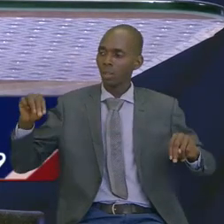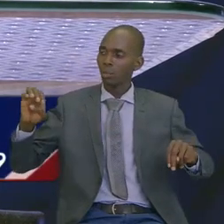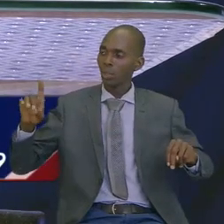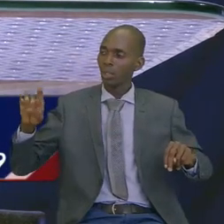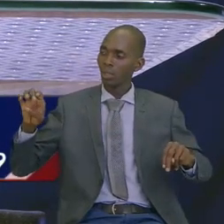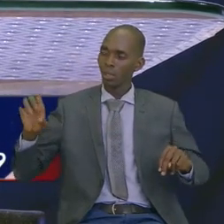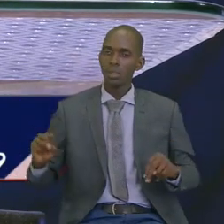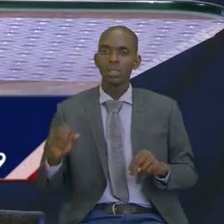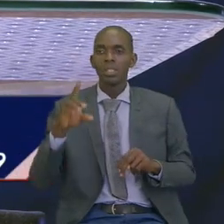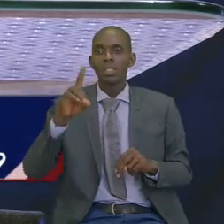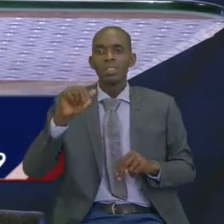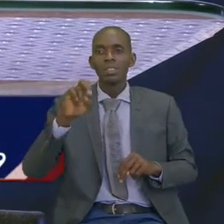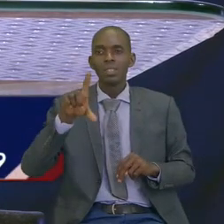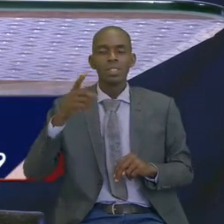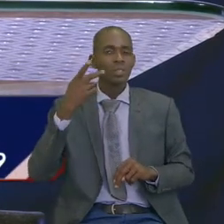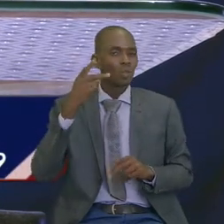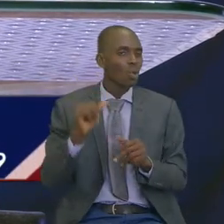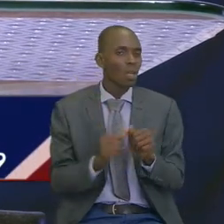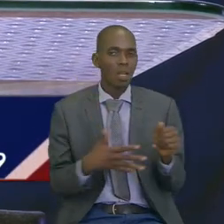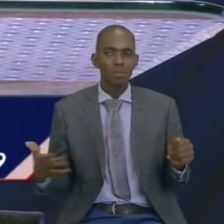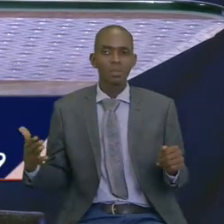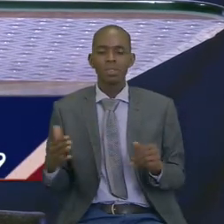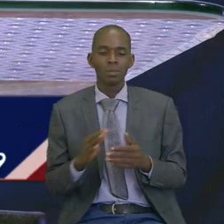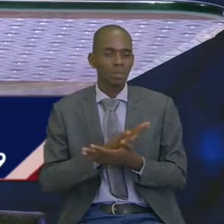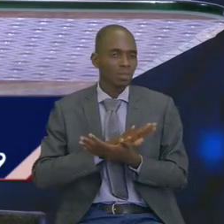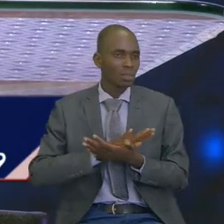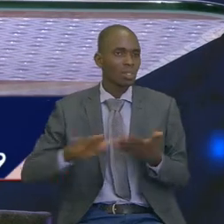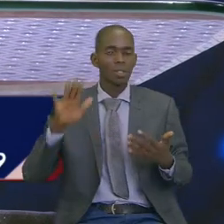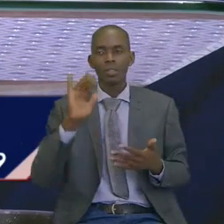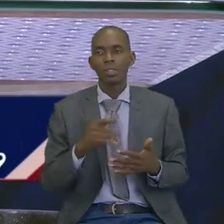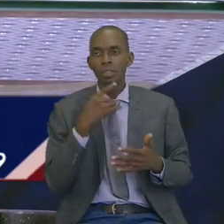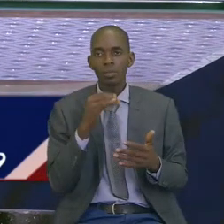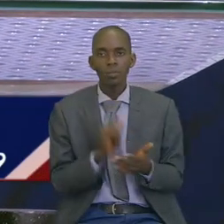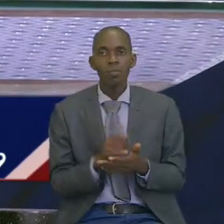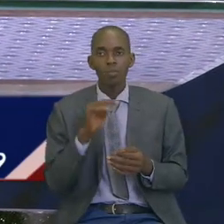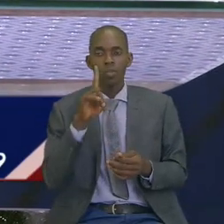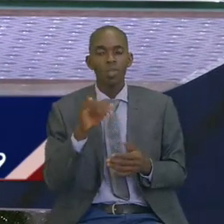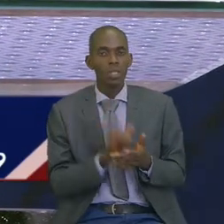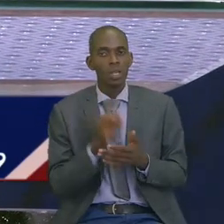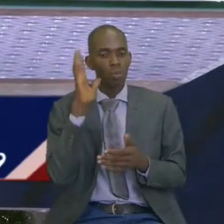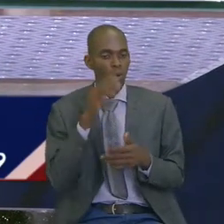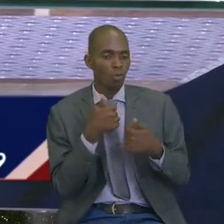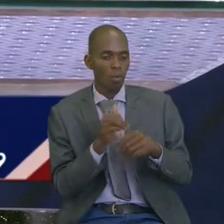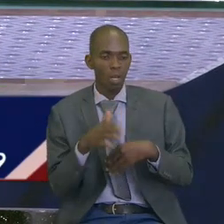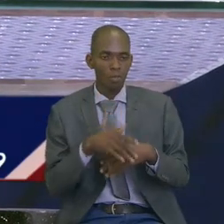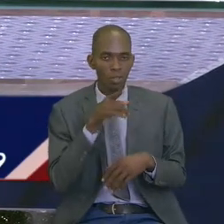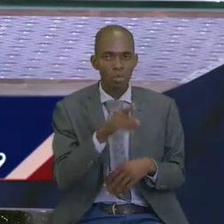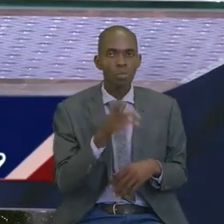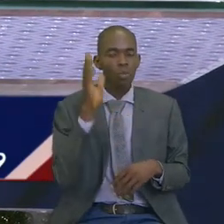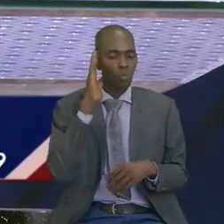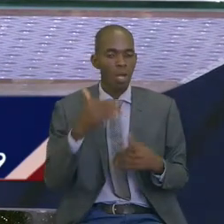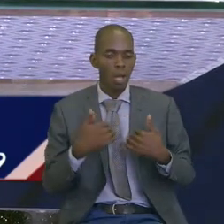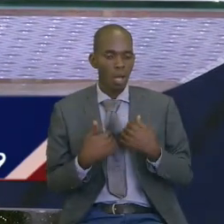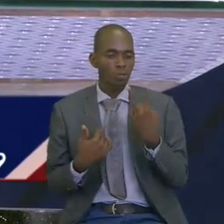saw everything distinctly and correctly. He sent the one that will follow after you. They'll have two